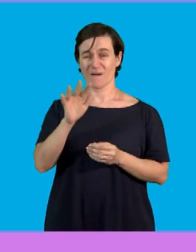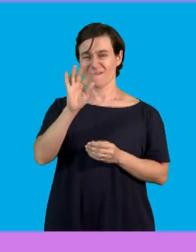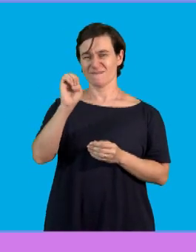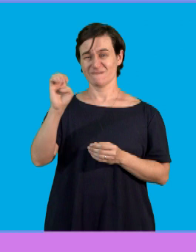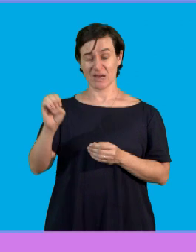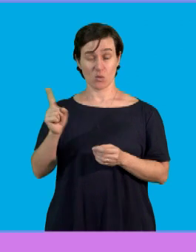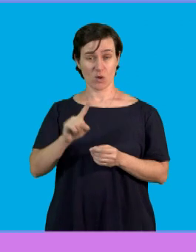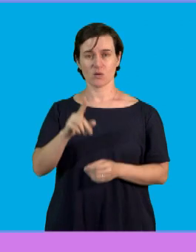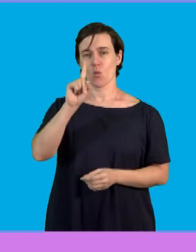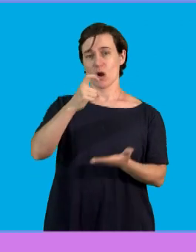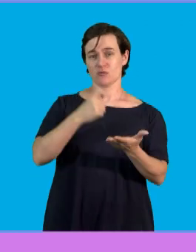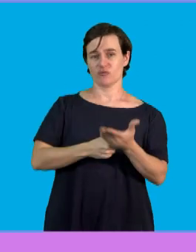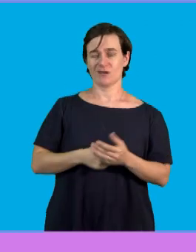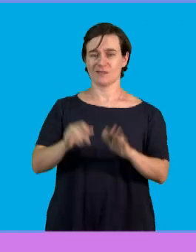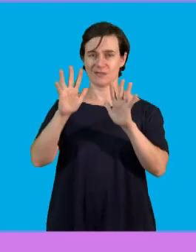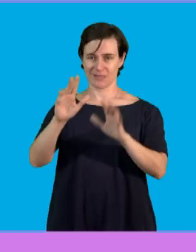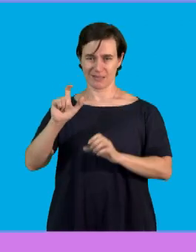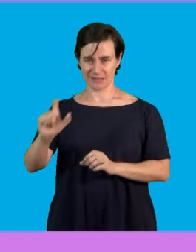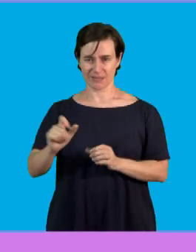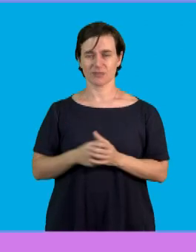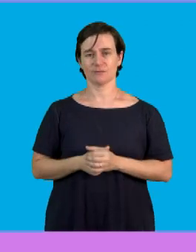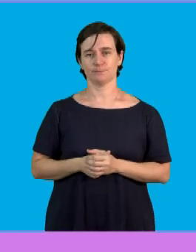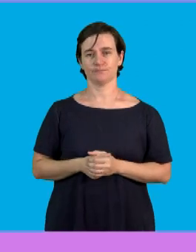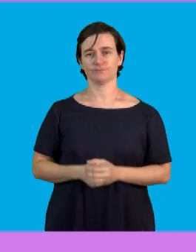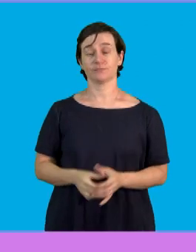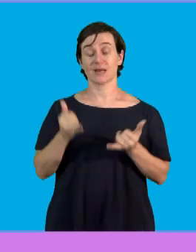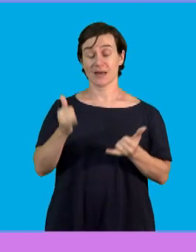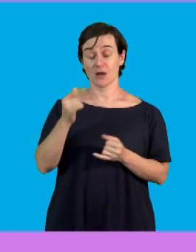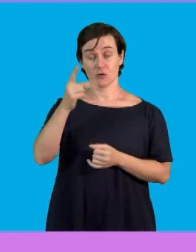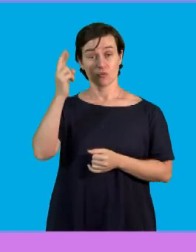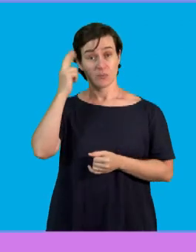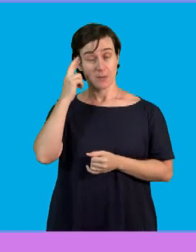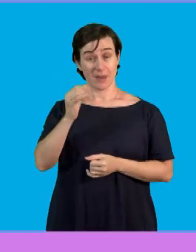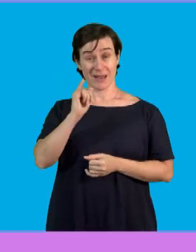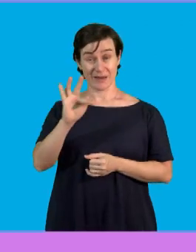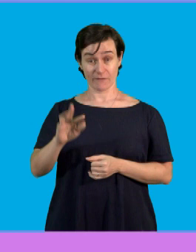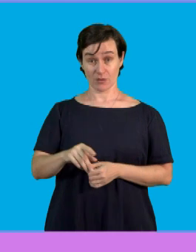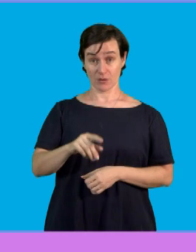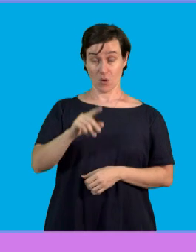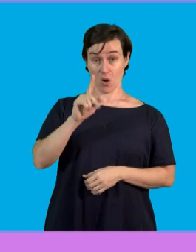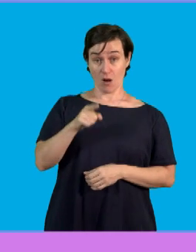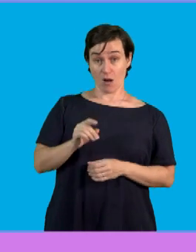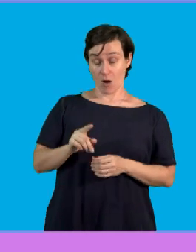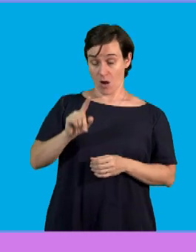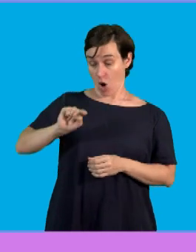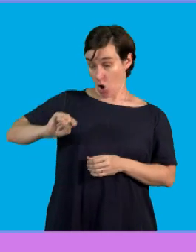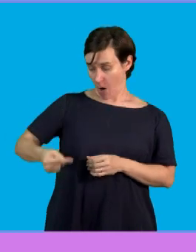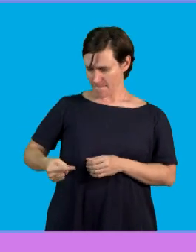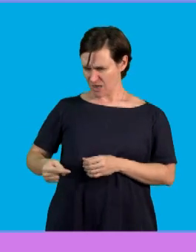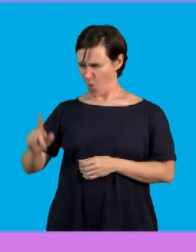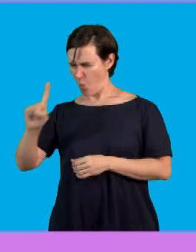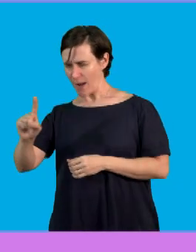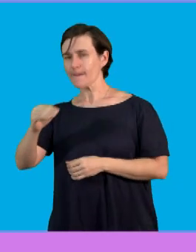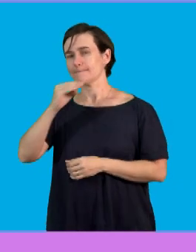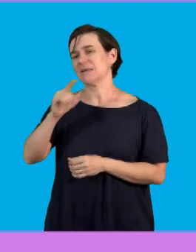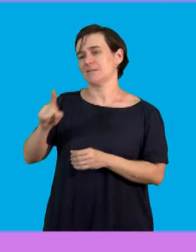1 rand 10 cents. So now remember, we have said if there's only one value after a comma, you just add a 0 so that it